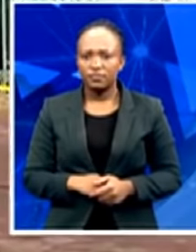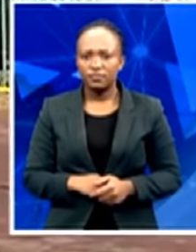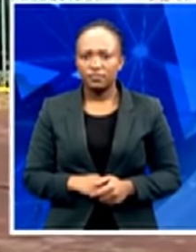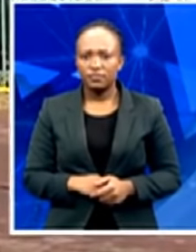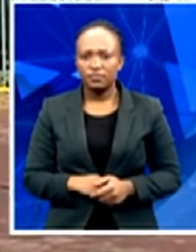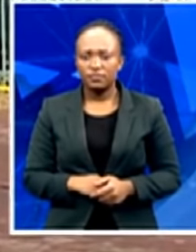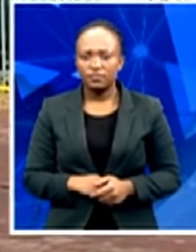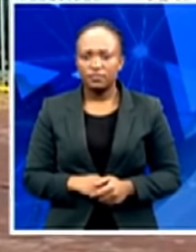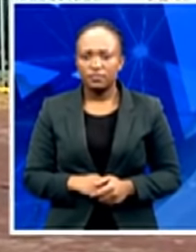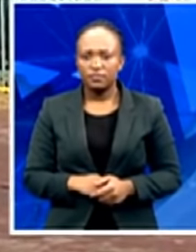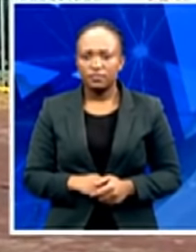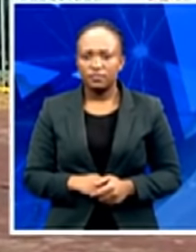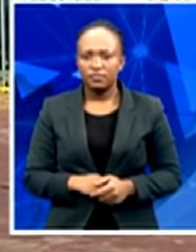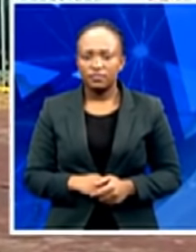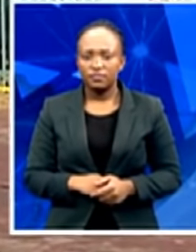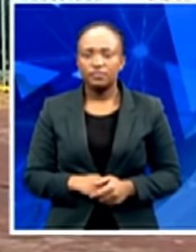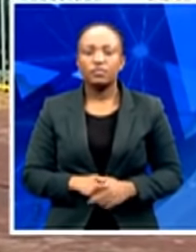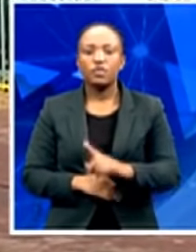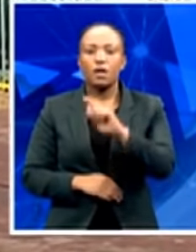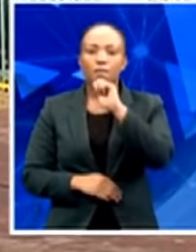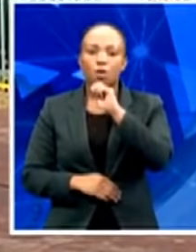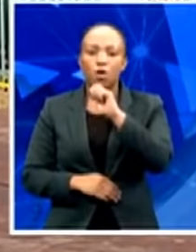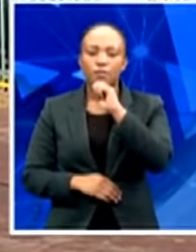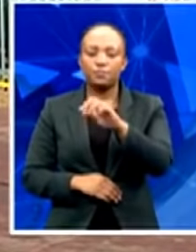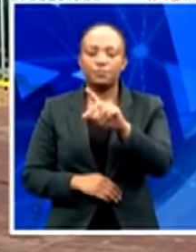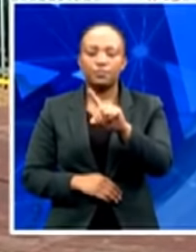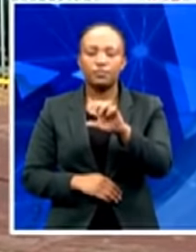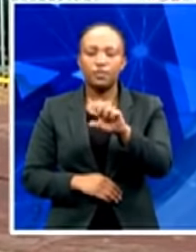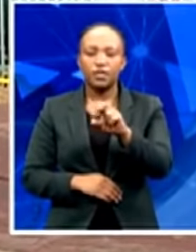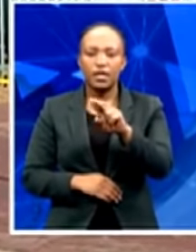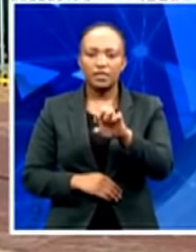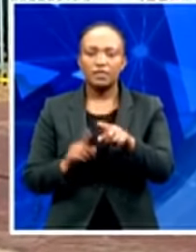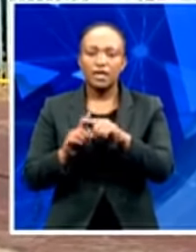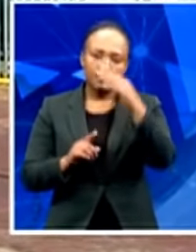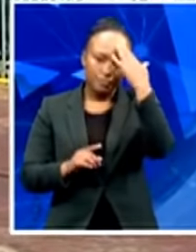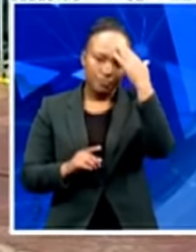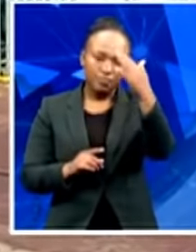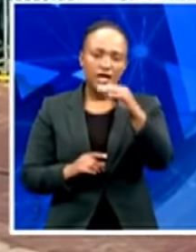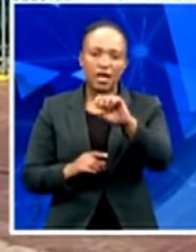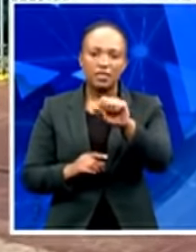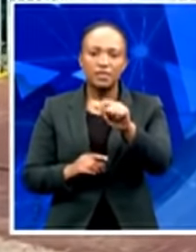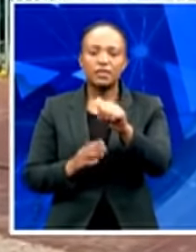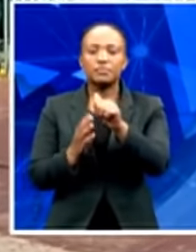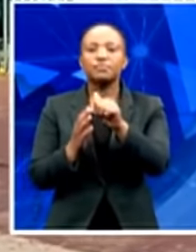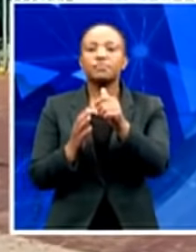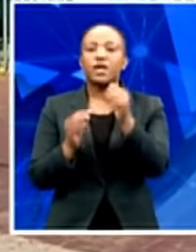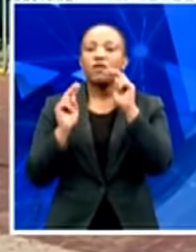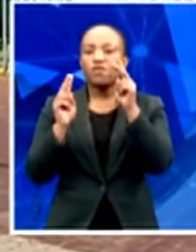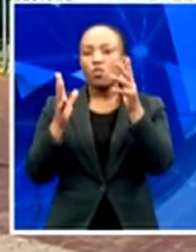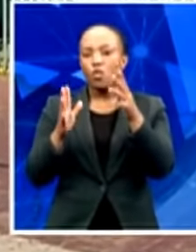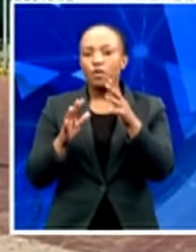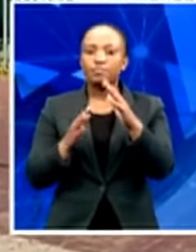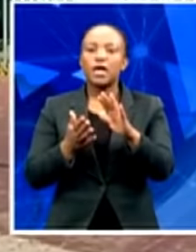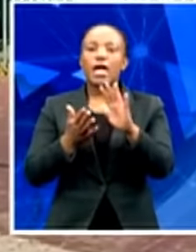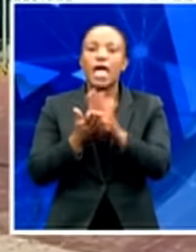Well, very good morning to you, Desiree, and of course to our SABC viewers, and happy Youth Day, might I say to you all. Proceedings haven't started